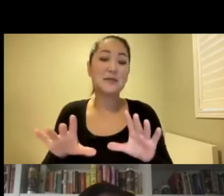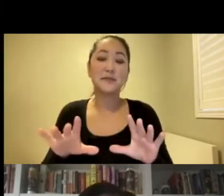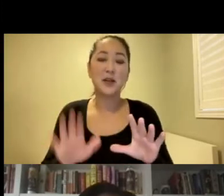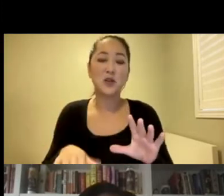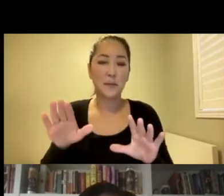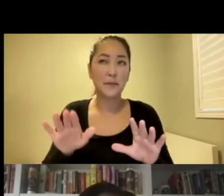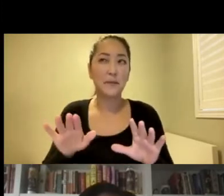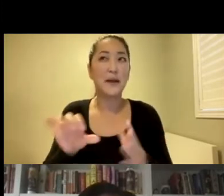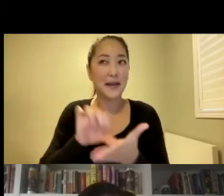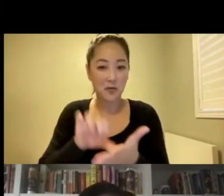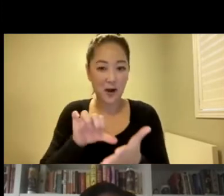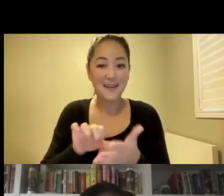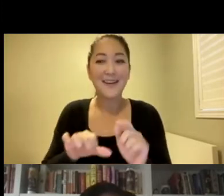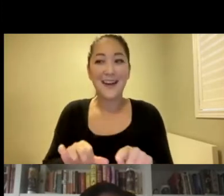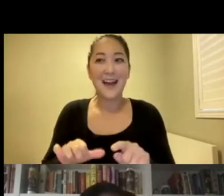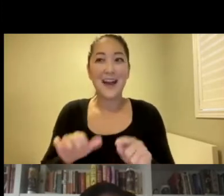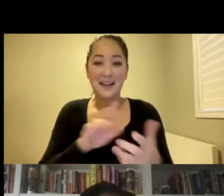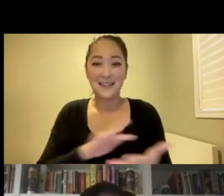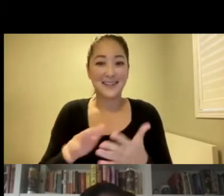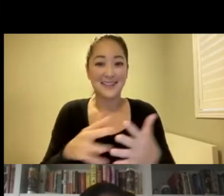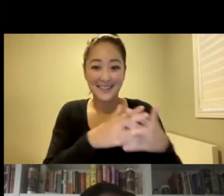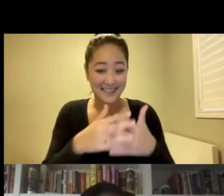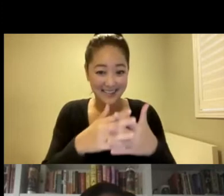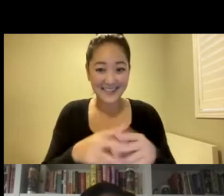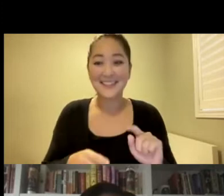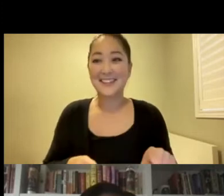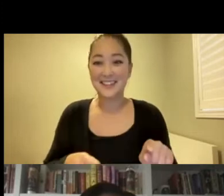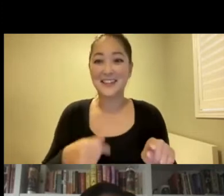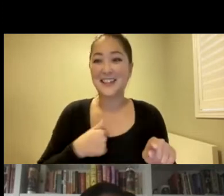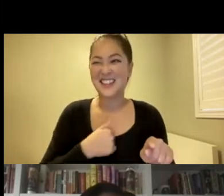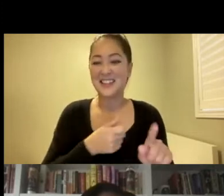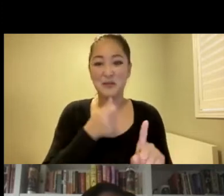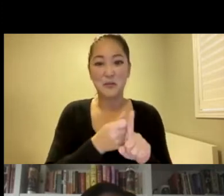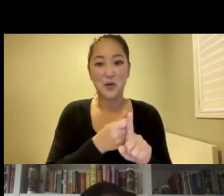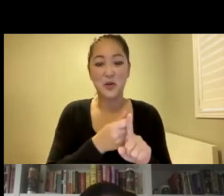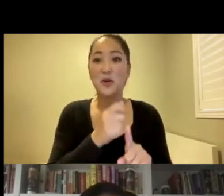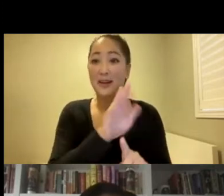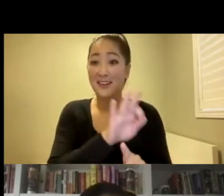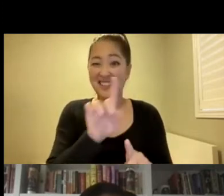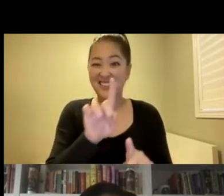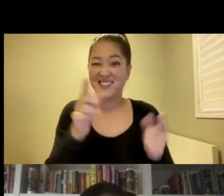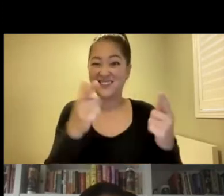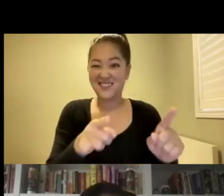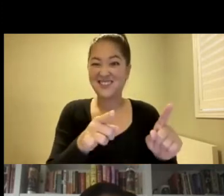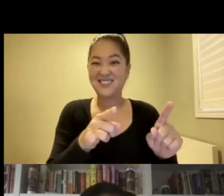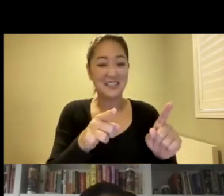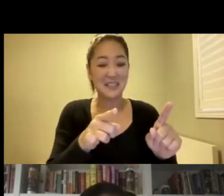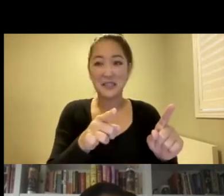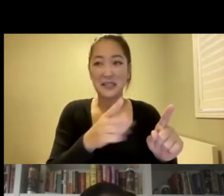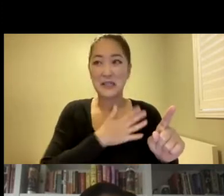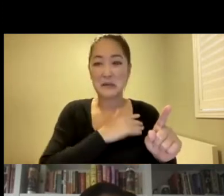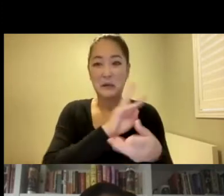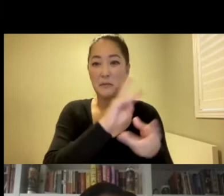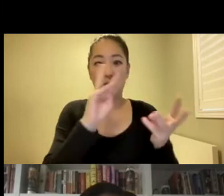Wall Street in financial software services when September 11th happened. And that sort of changed my world upside down, and